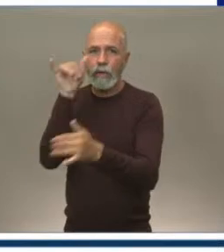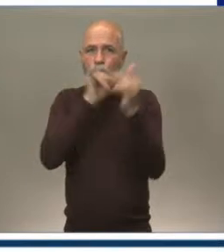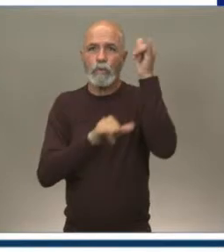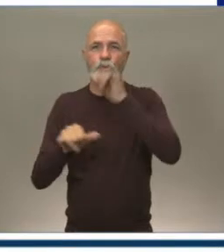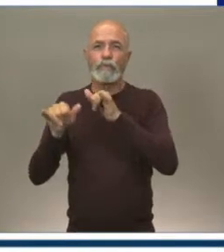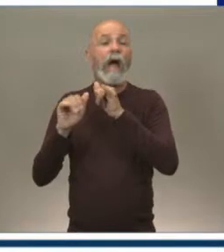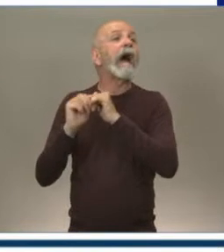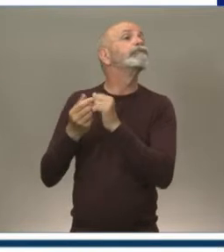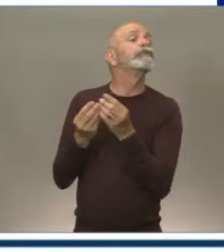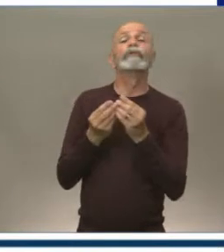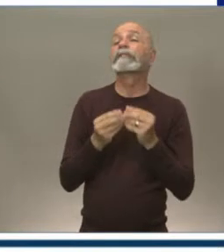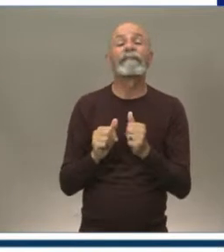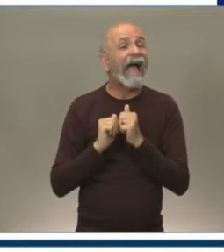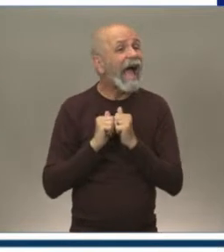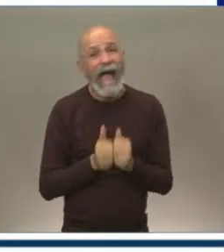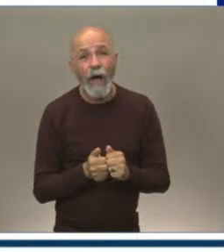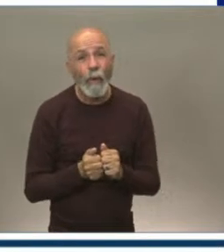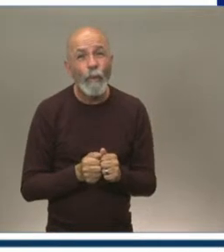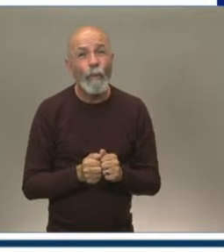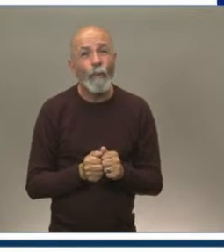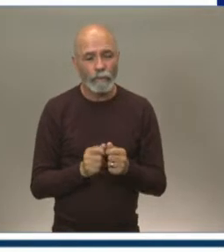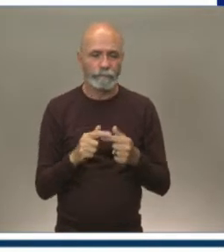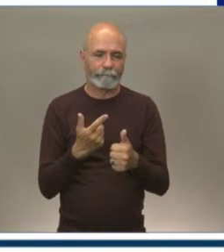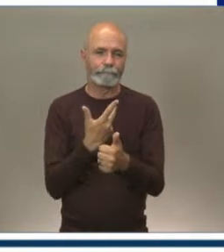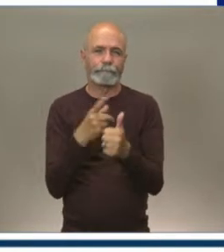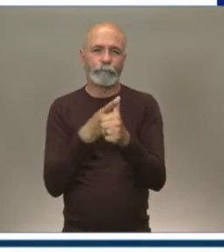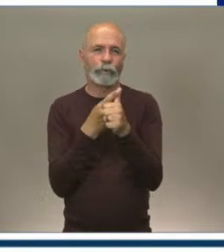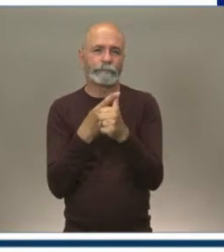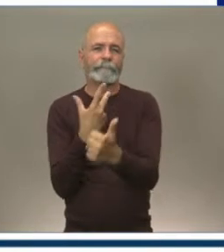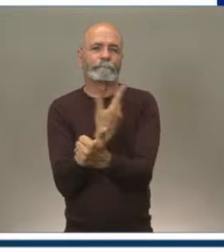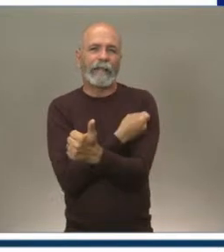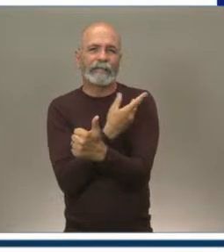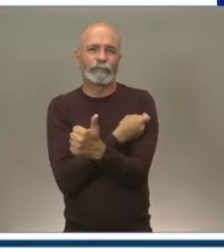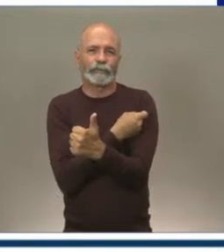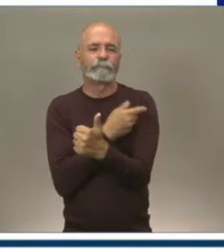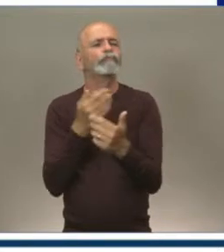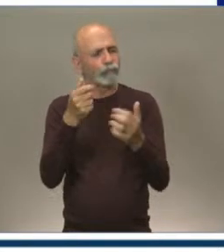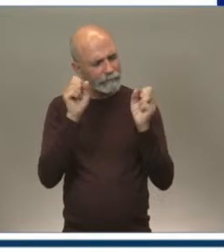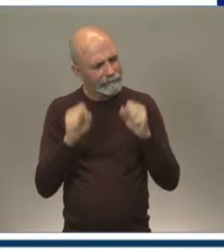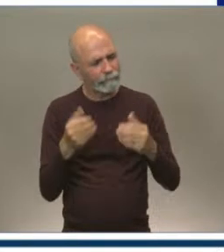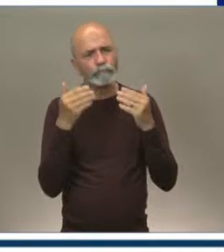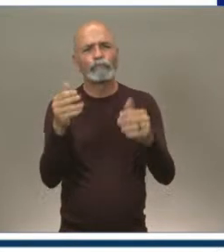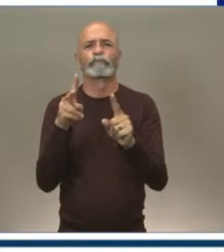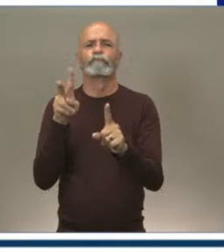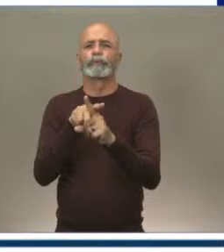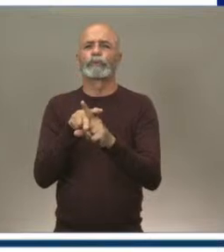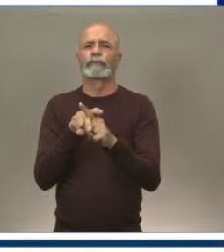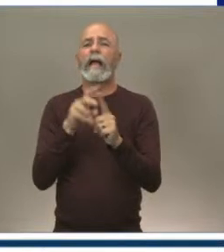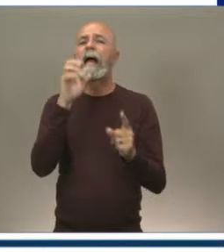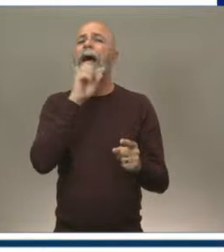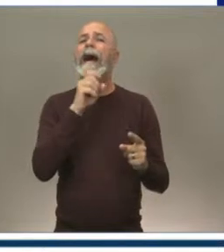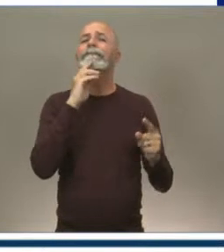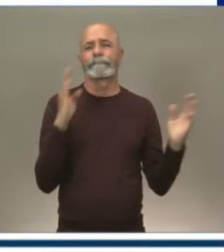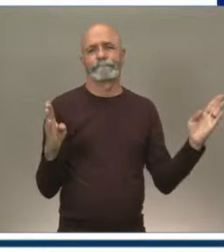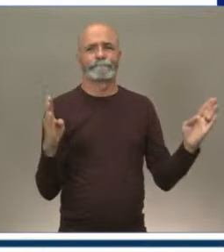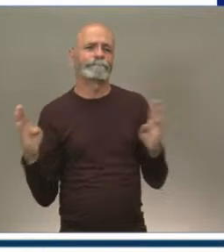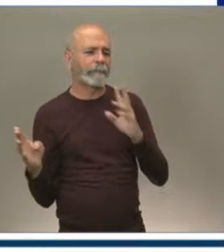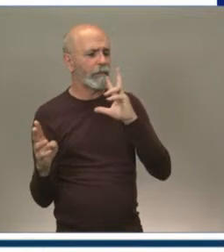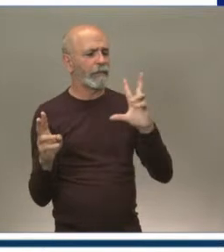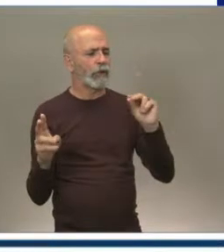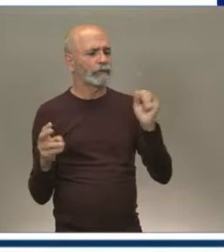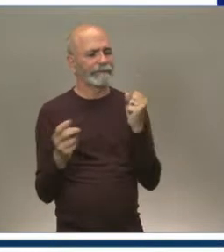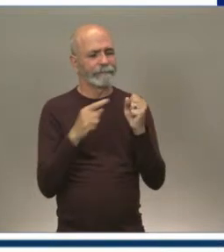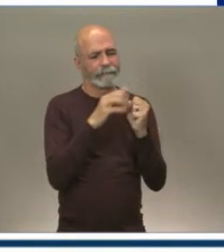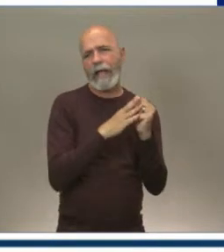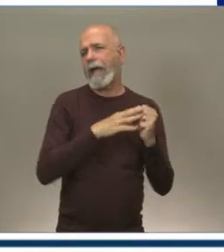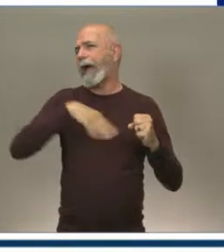continue to roll that out, and people need to book their appointments. So today we dropped to 30 and up. I expect if all goes well